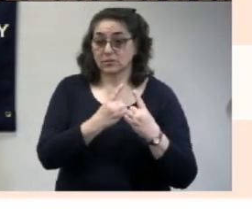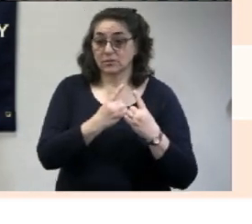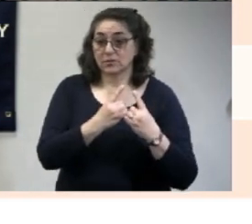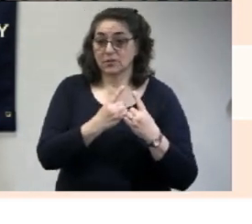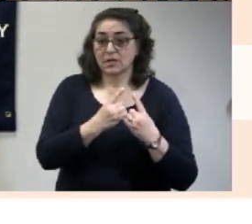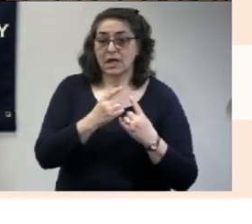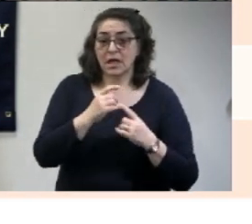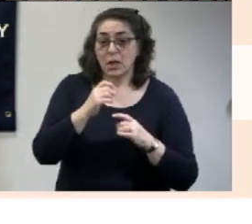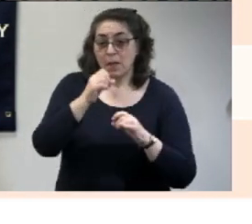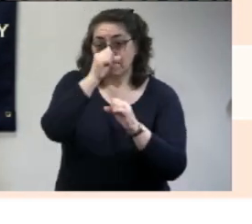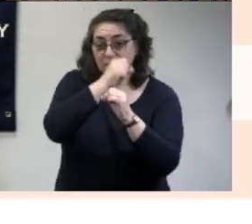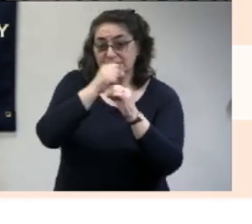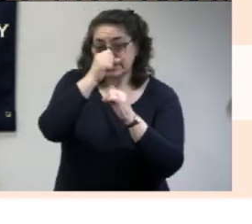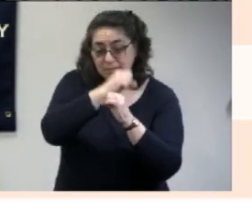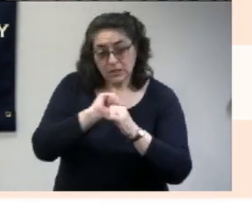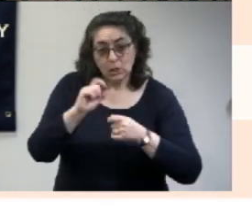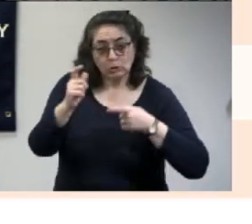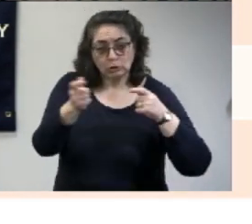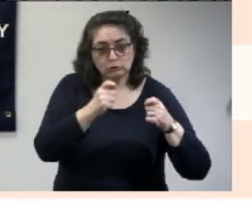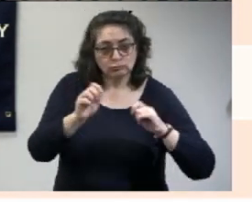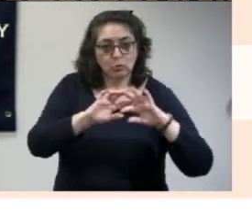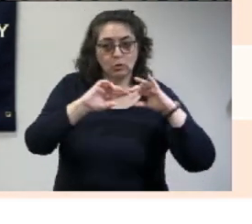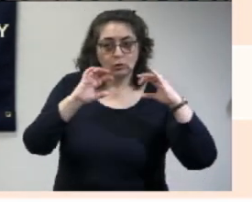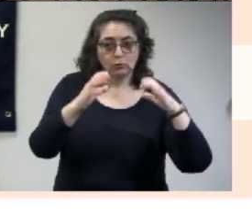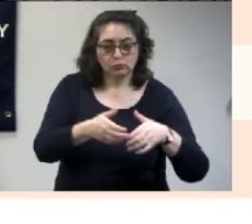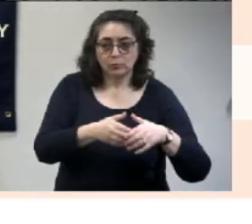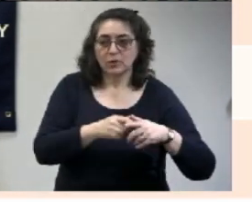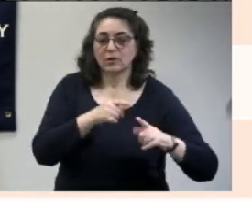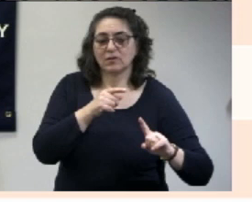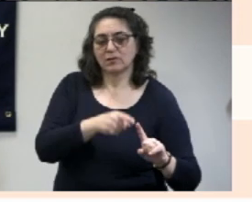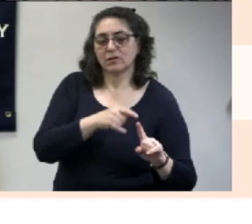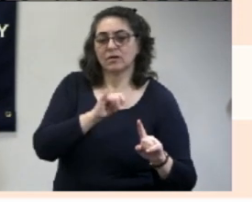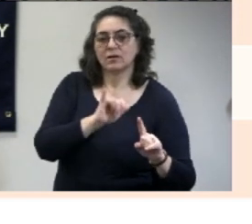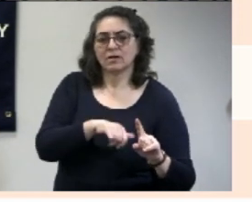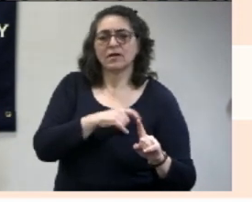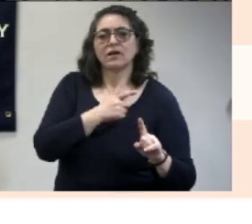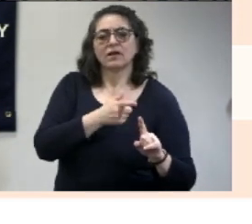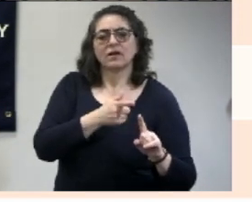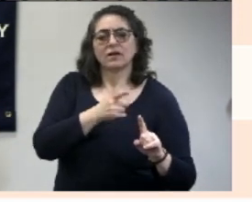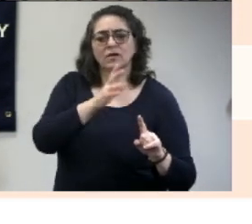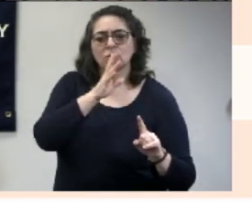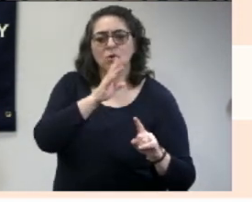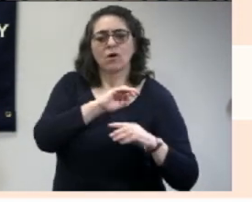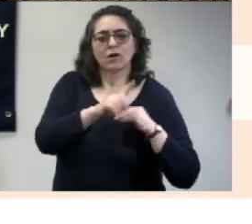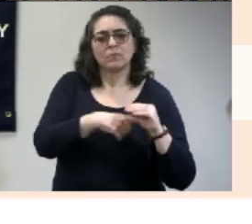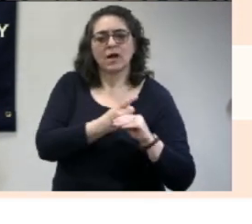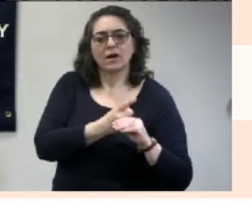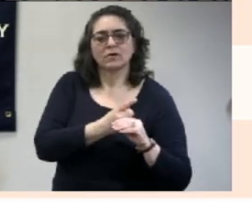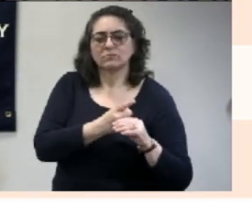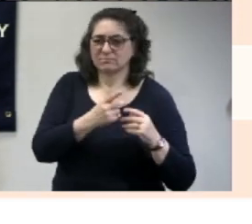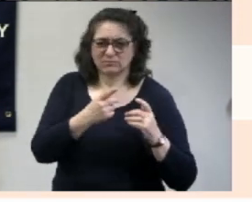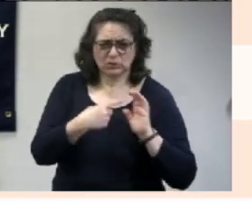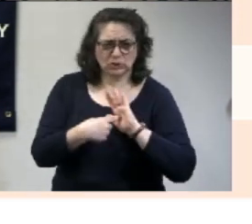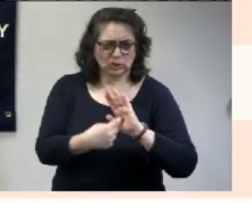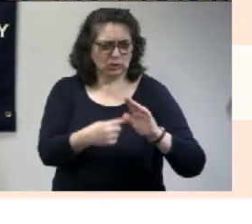Control Division, and this is the slide that speaks to what they had done